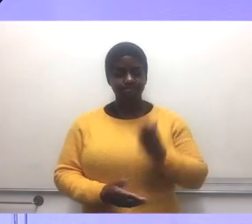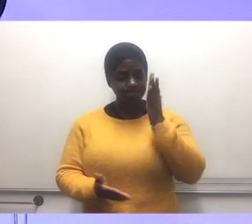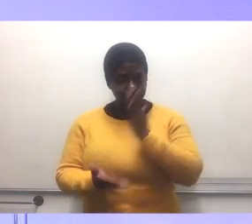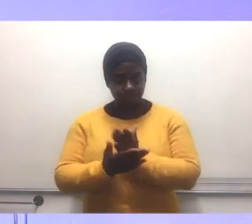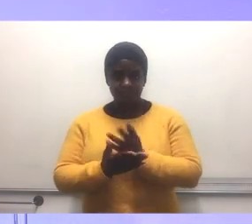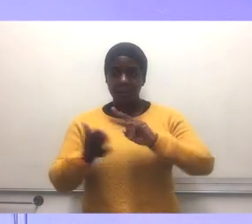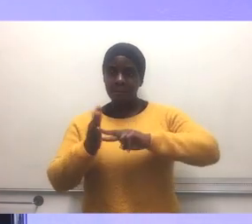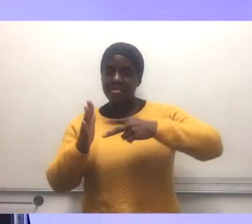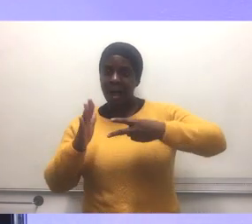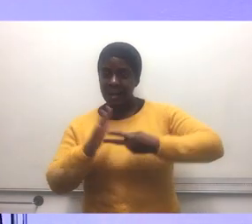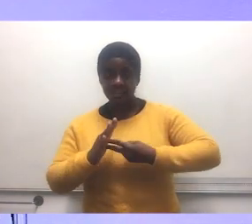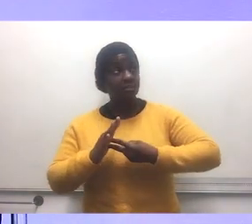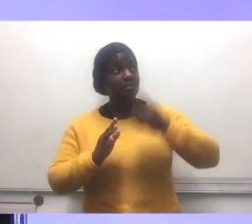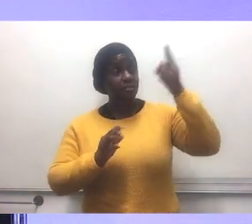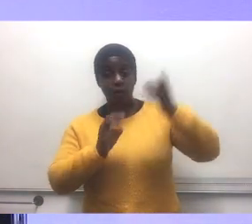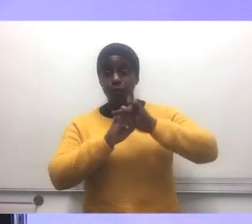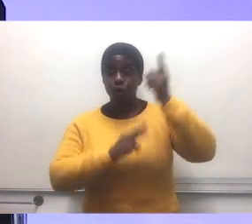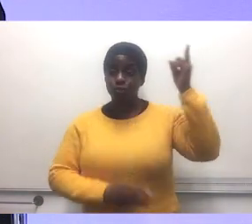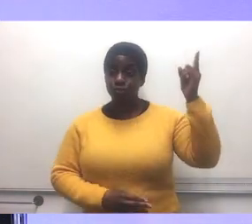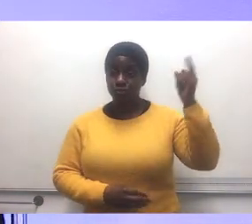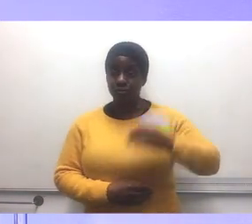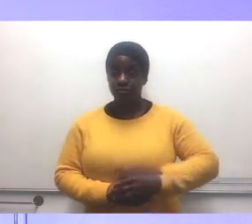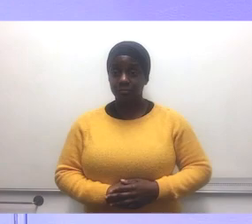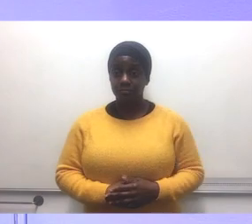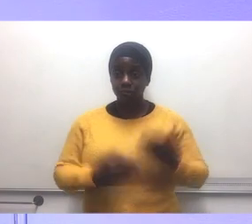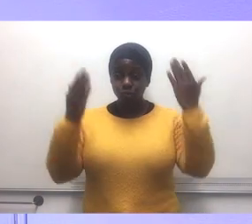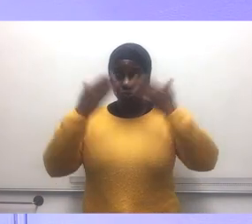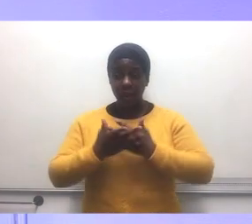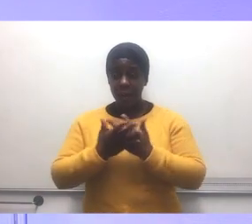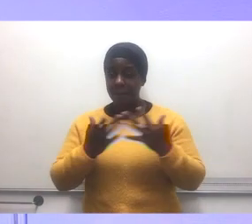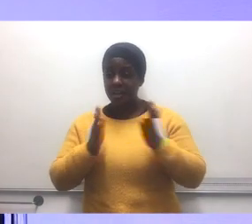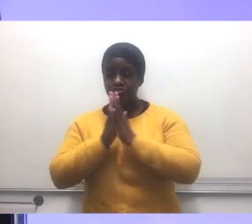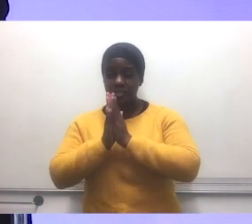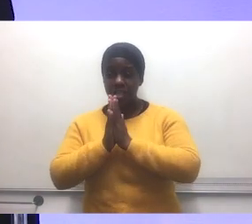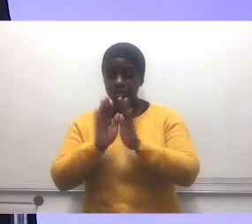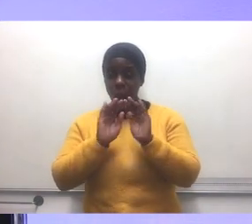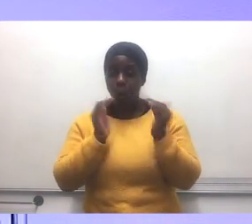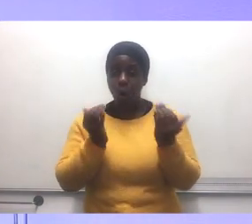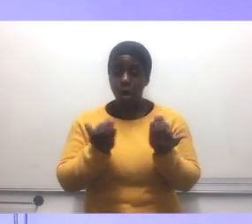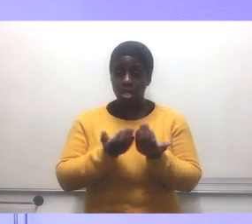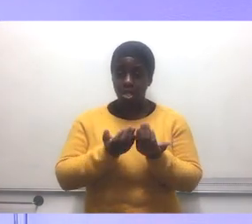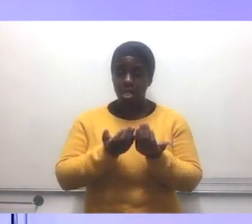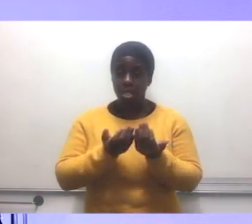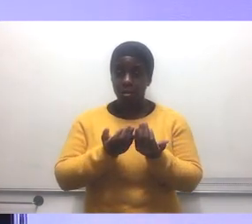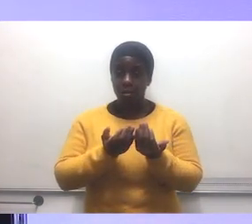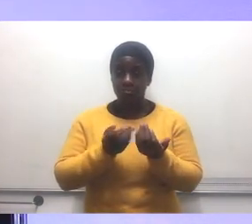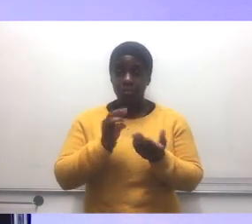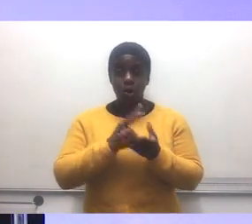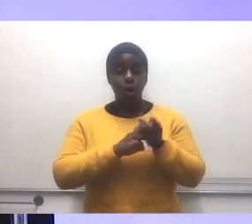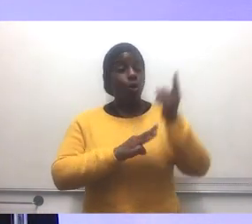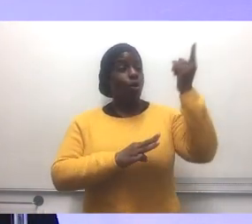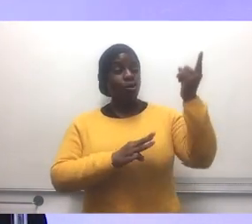plan of God. Tonight, there are religions in this world where the gods